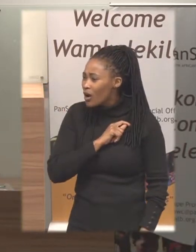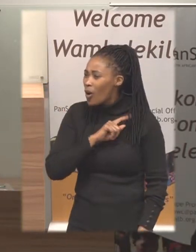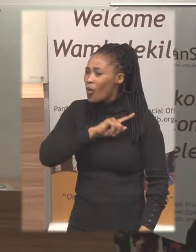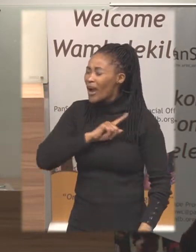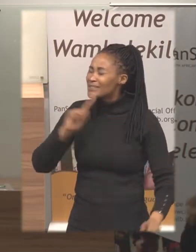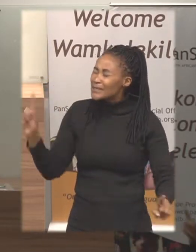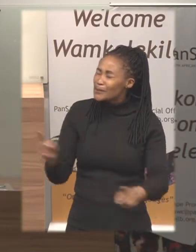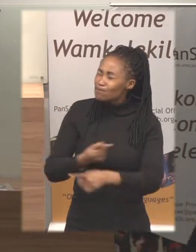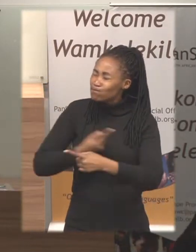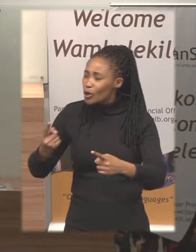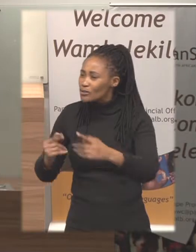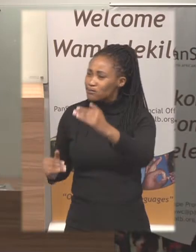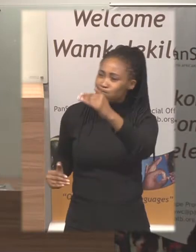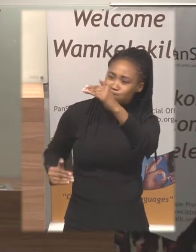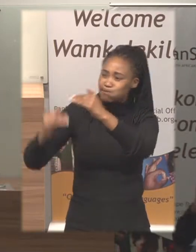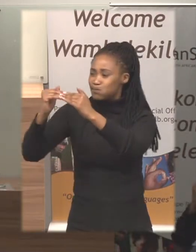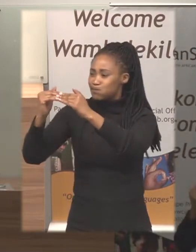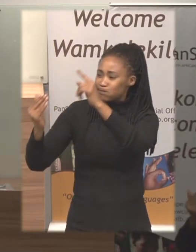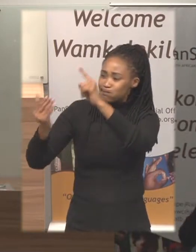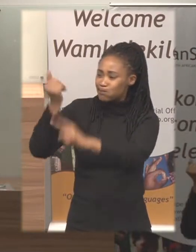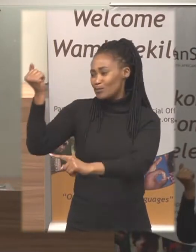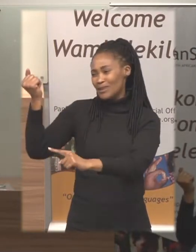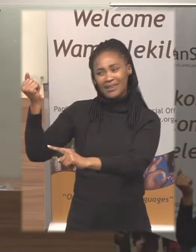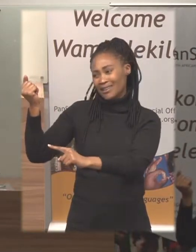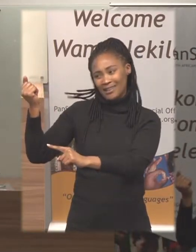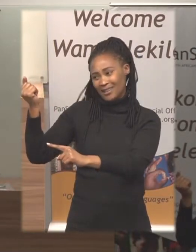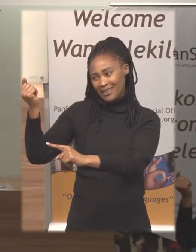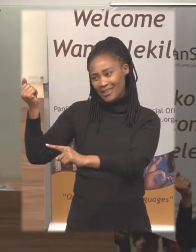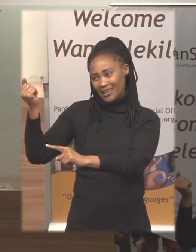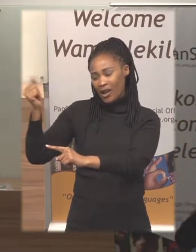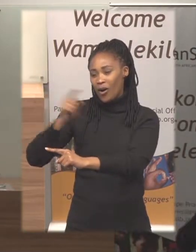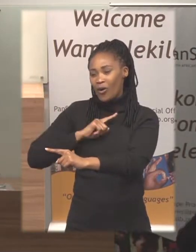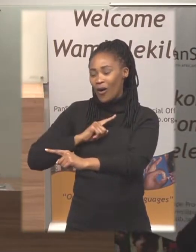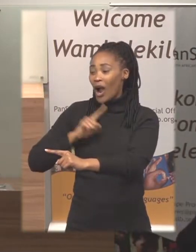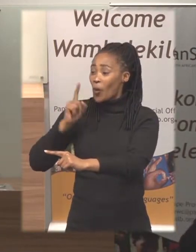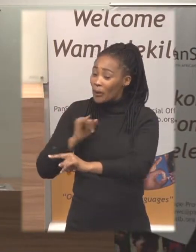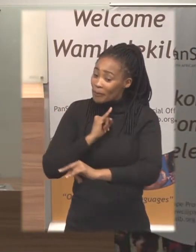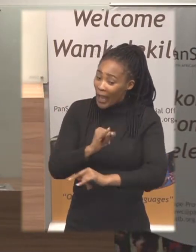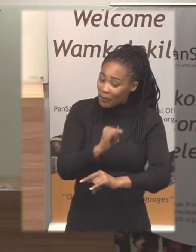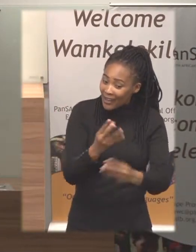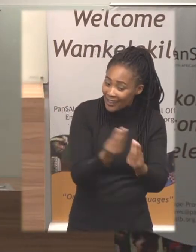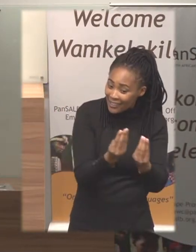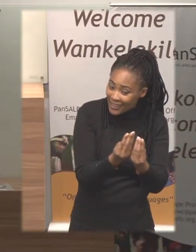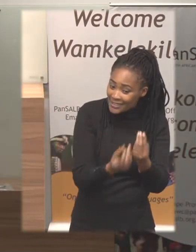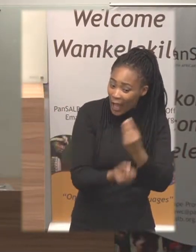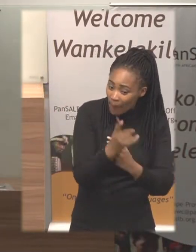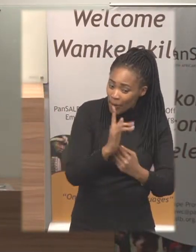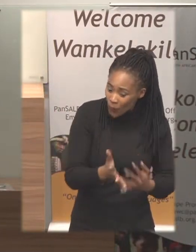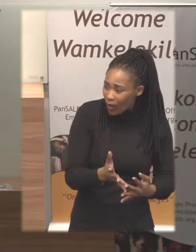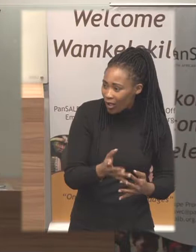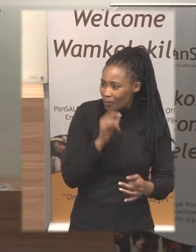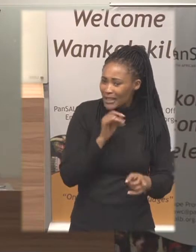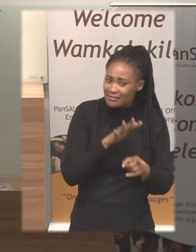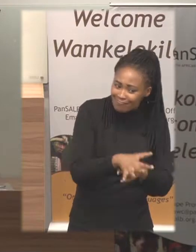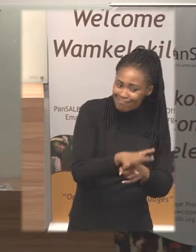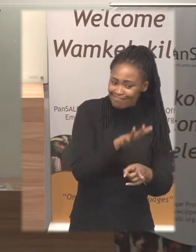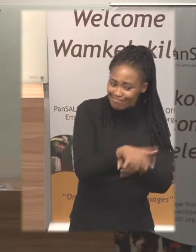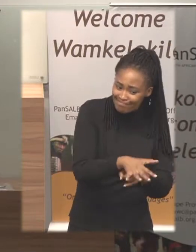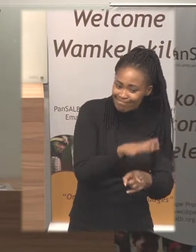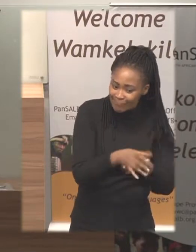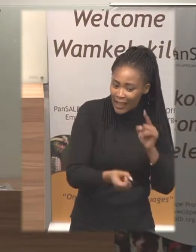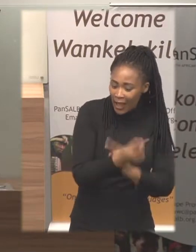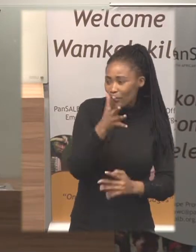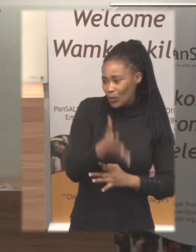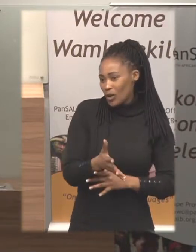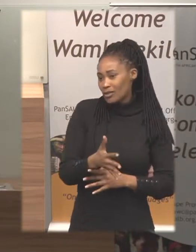that kind of a modernity without the kinds of darker side of extraction, exploitation, and so on. So that's